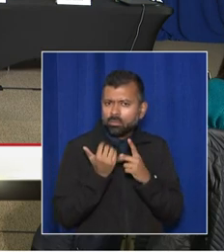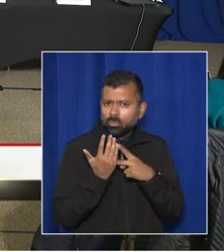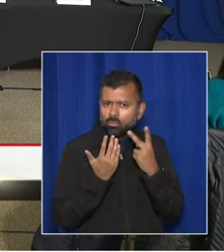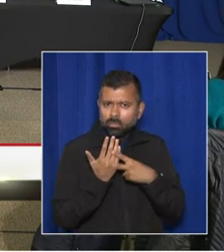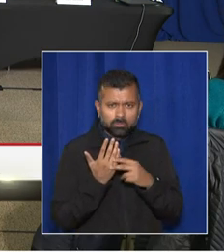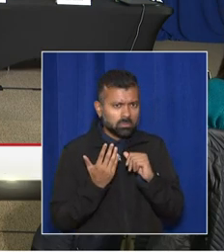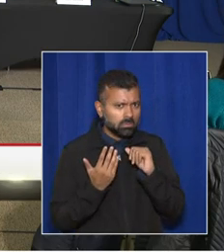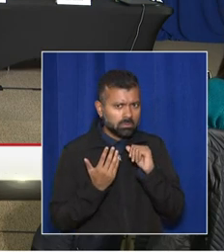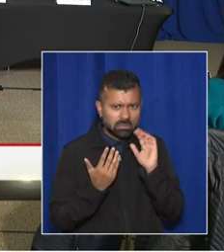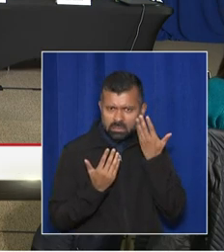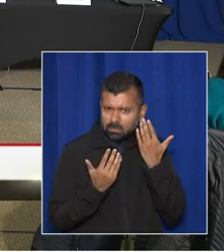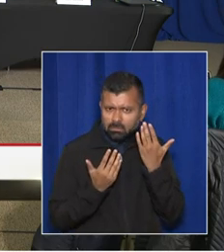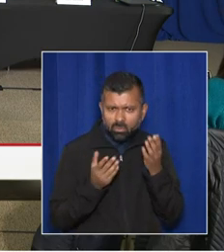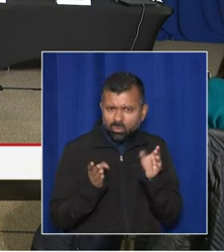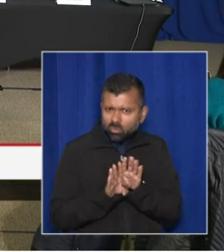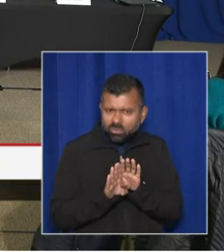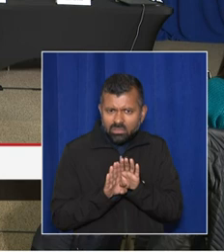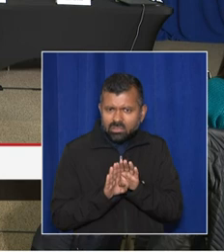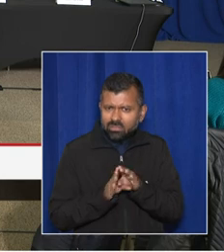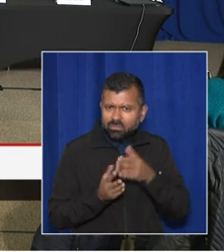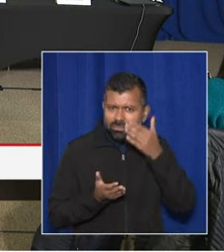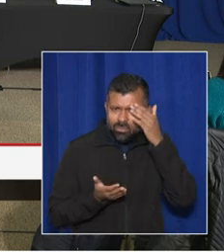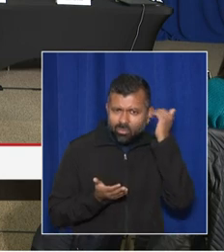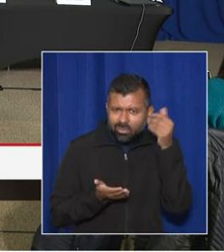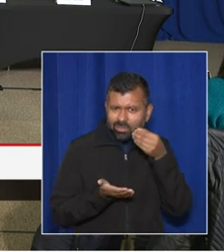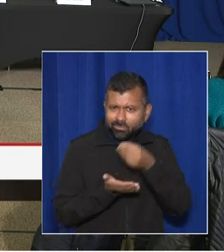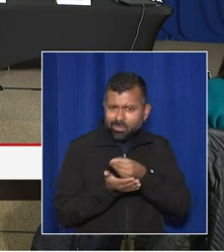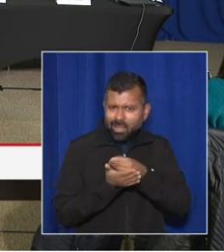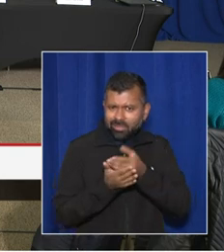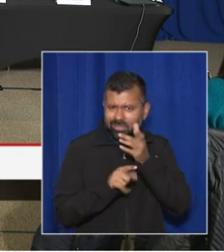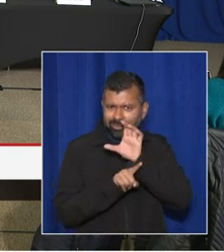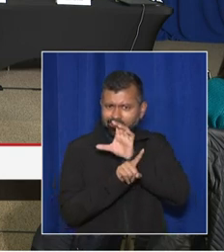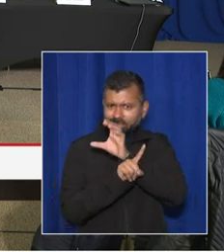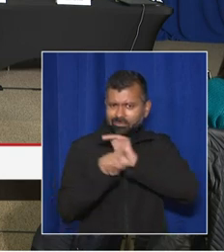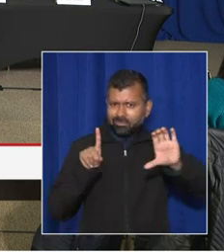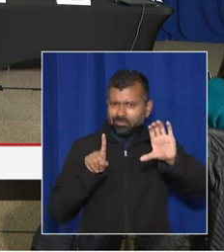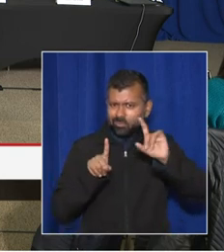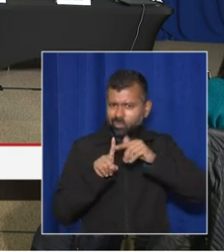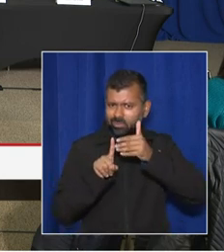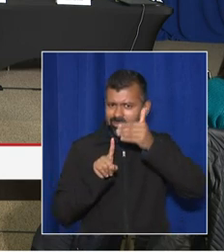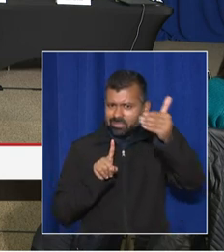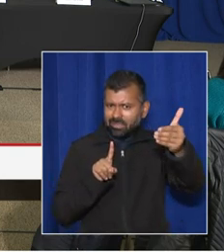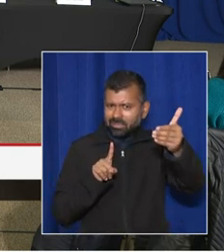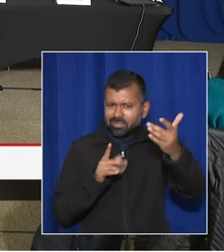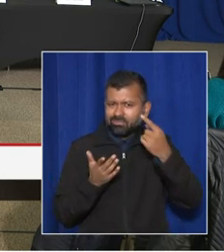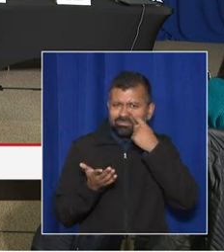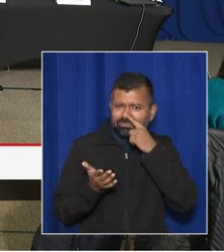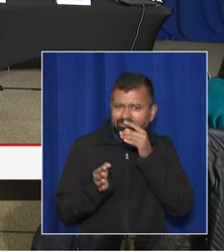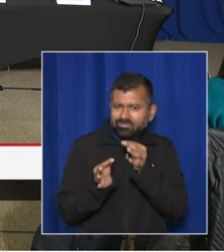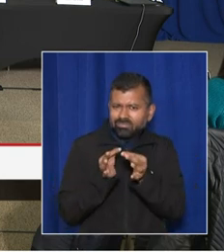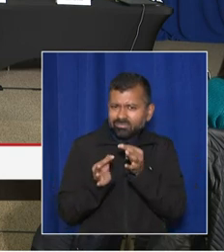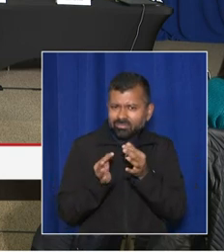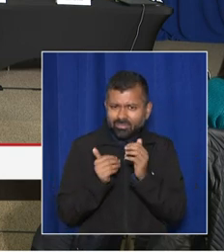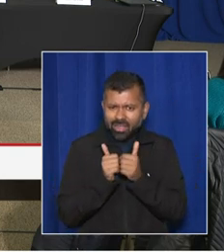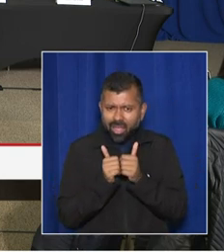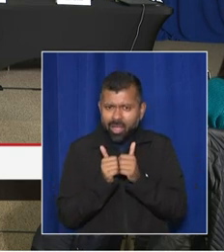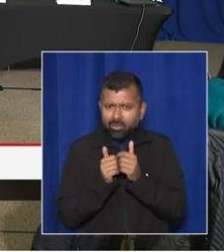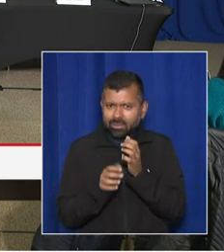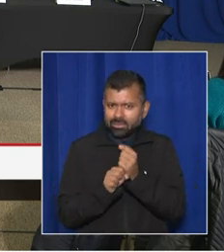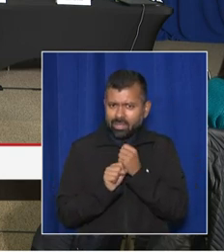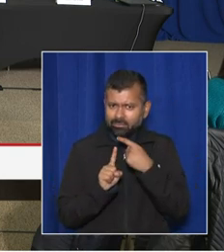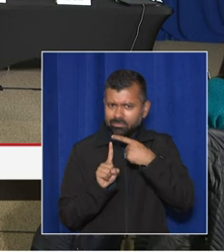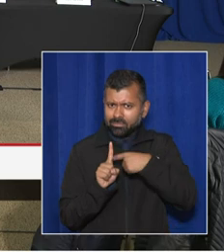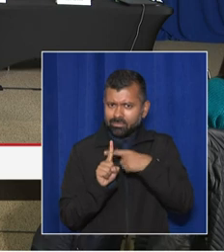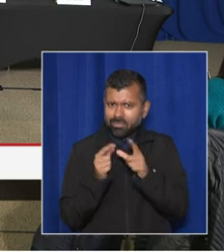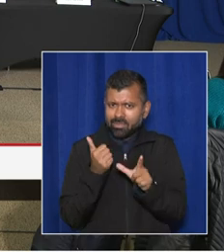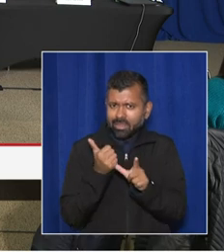the funding cycle. So my question is additional rental assistance that the district might be able to provide.